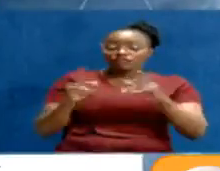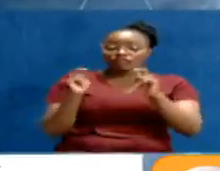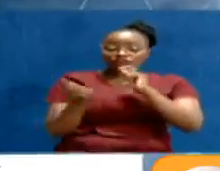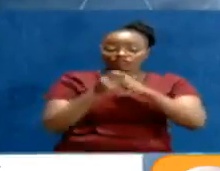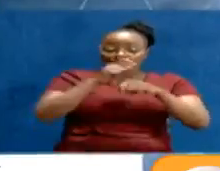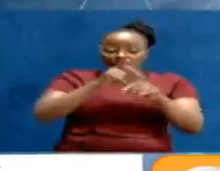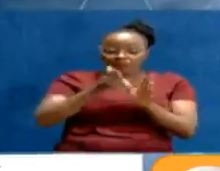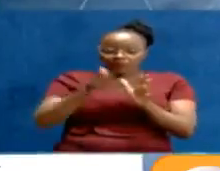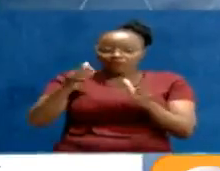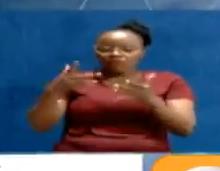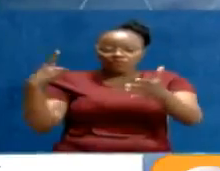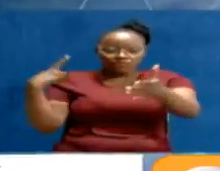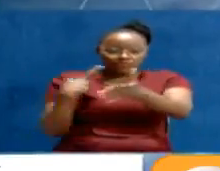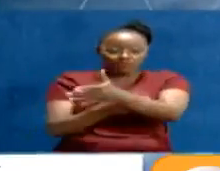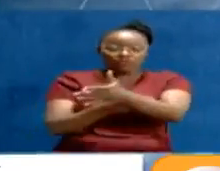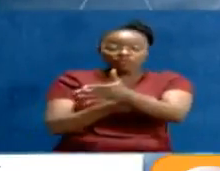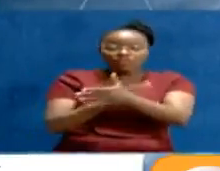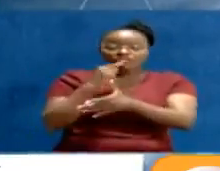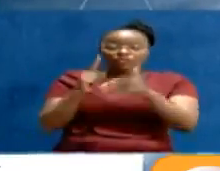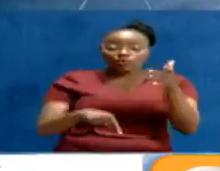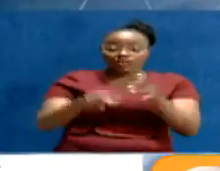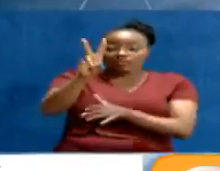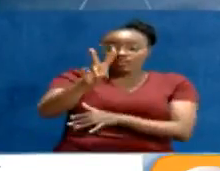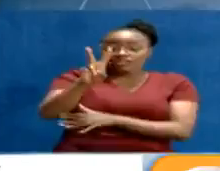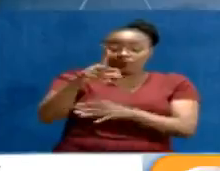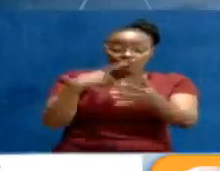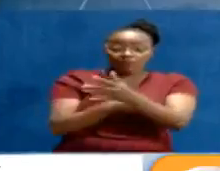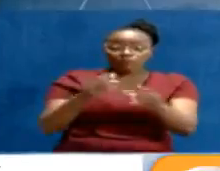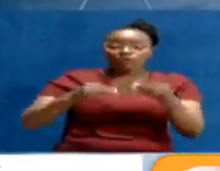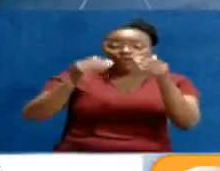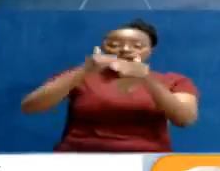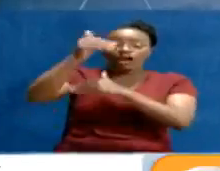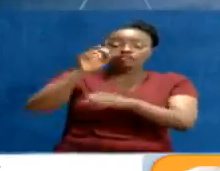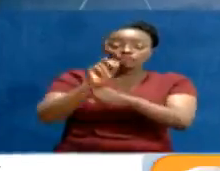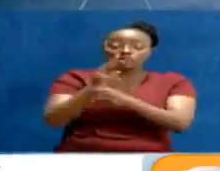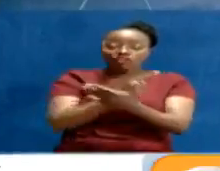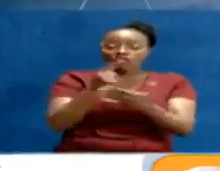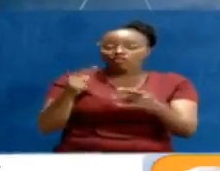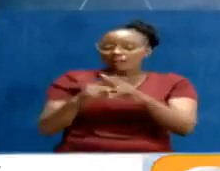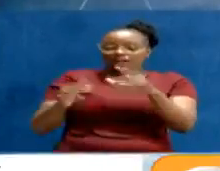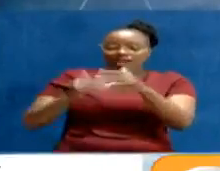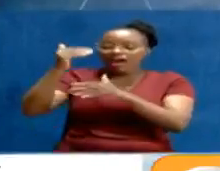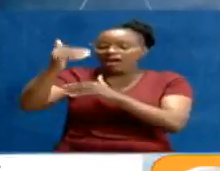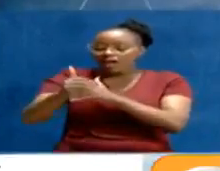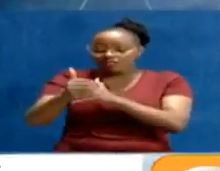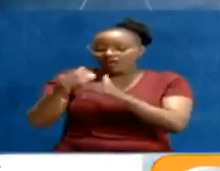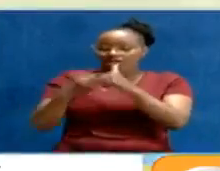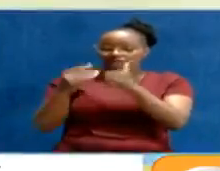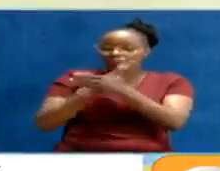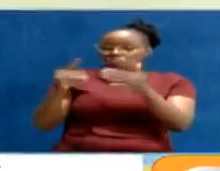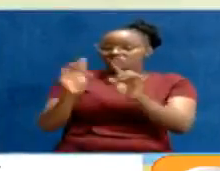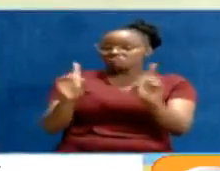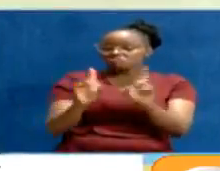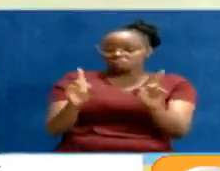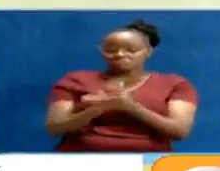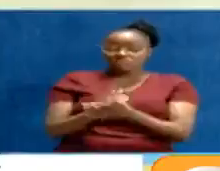revised timelines for the administration of the vaccine, stating that the second dose will be issued after 12 weeks and not after 8 weeks as earlier indicated.